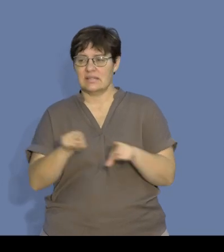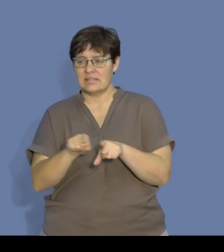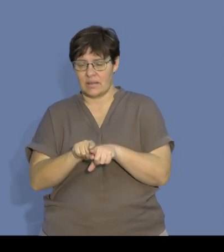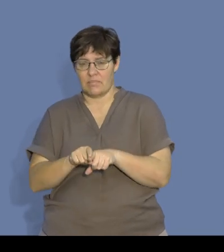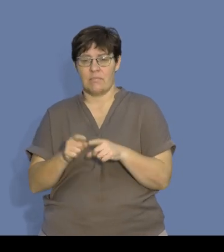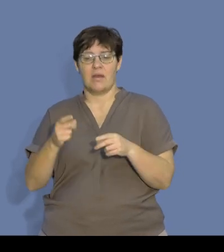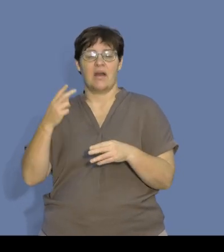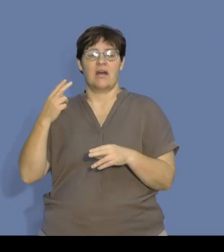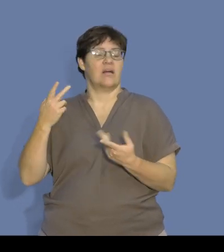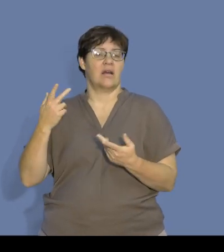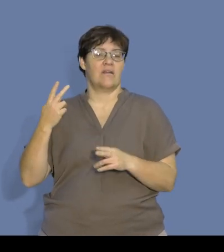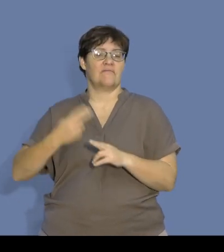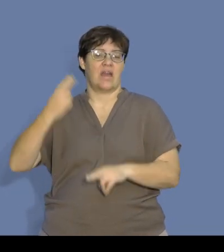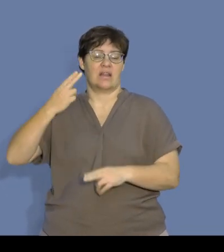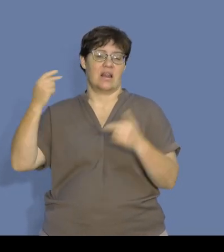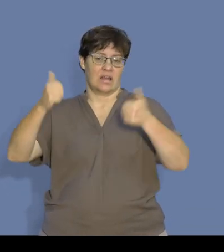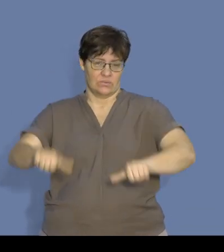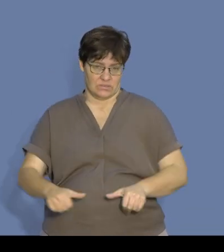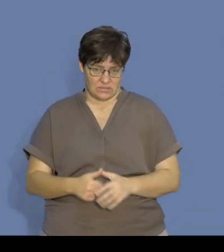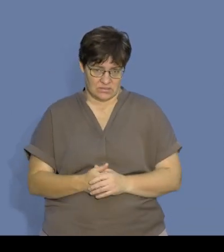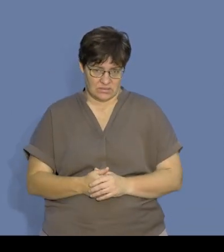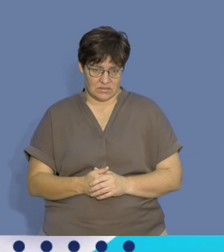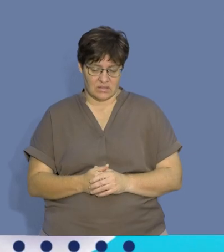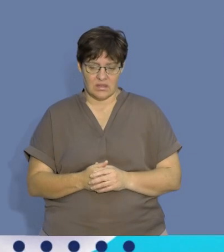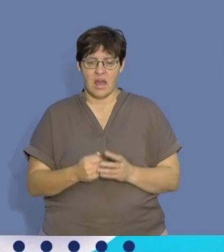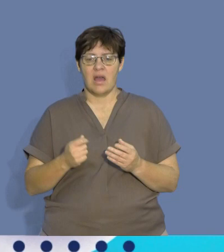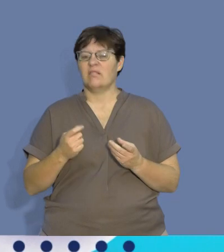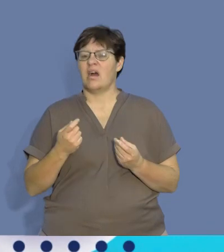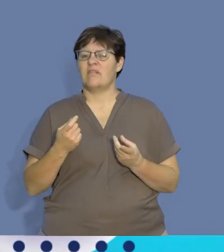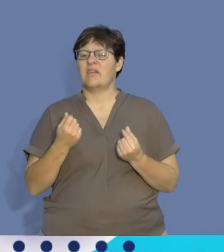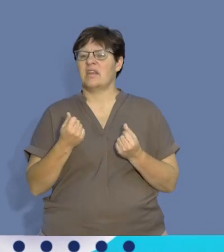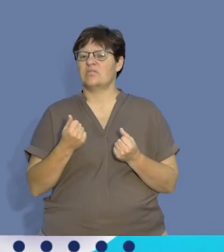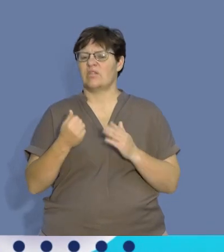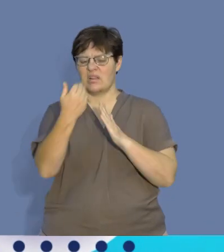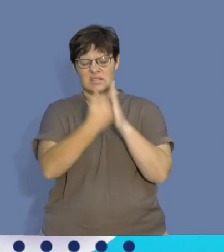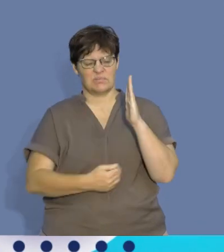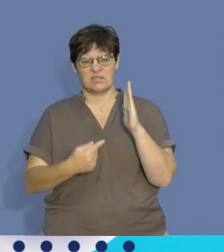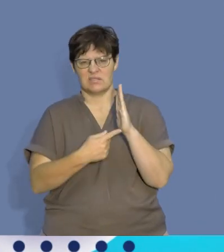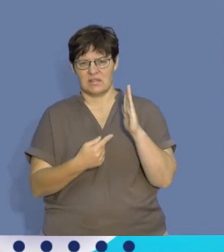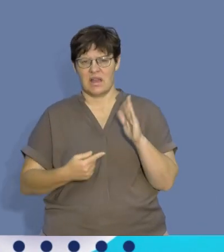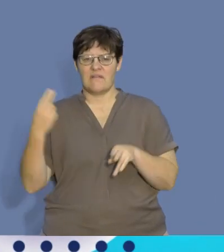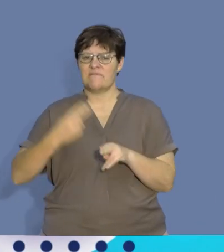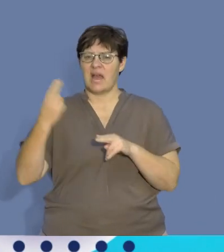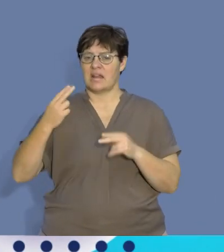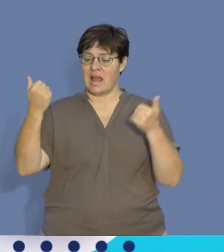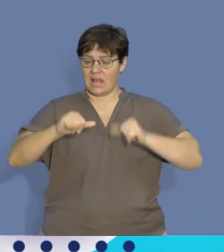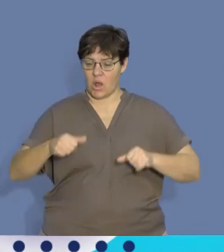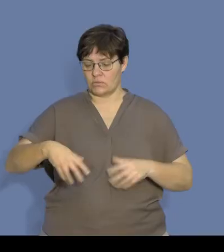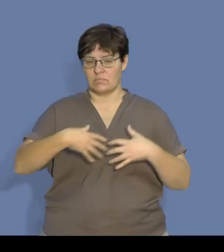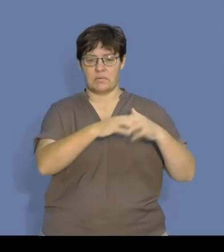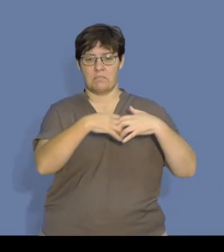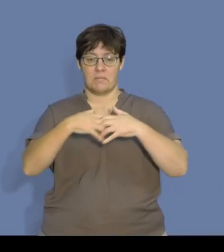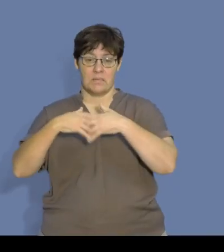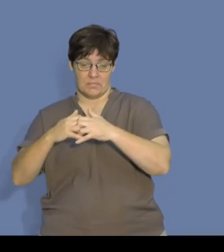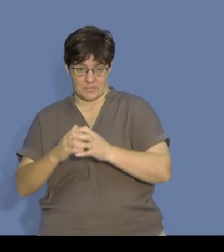final accounts. What happens at the end of a financial statement? What are the final accounts that are drawn up? So